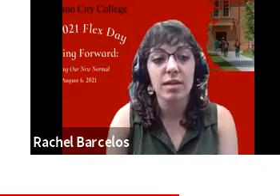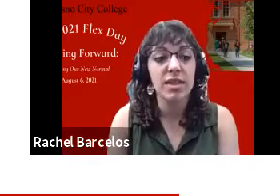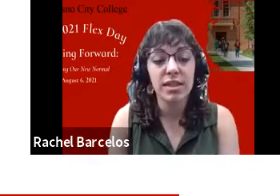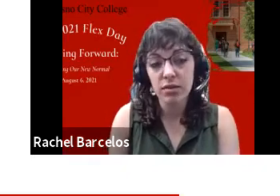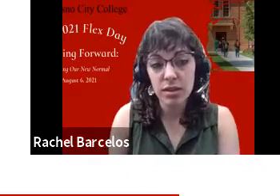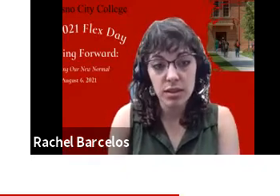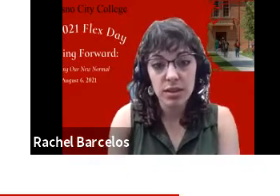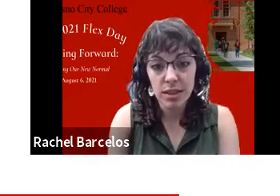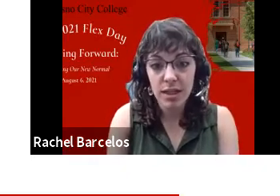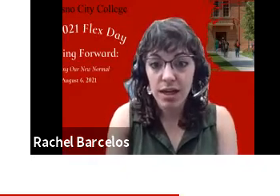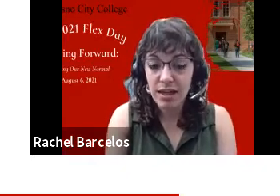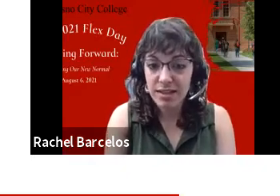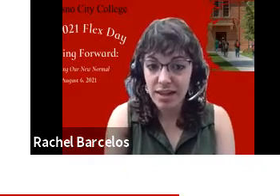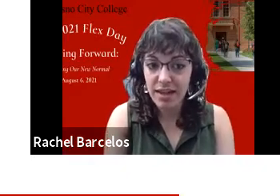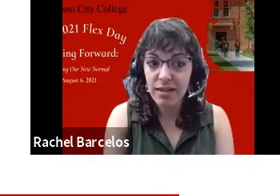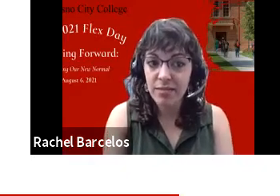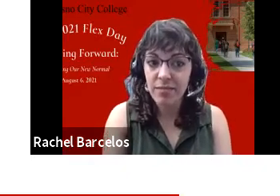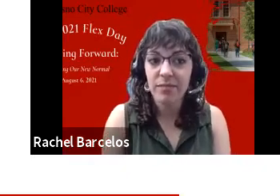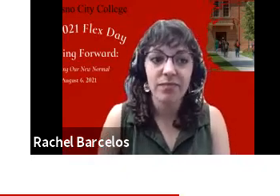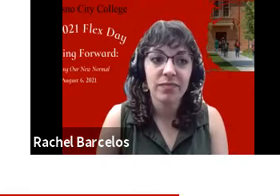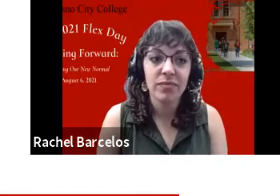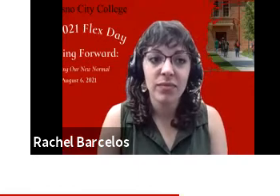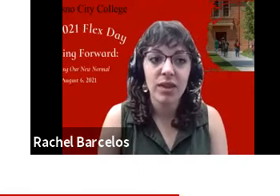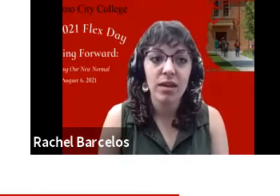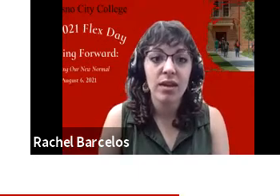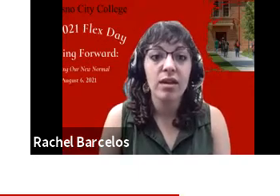or exam details. Next slide.